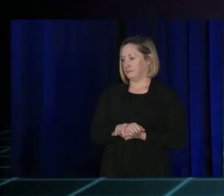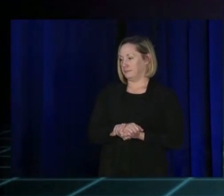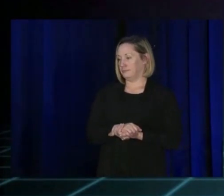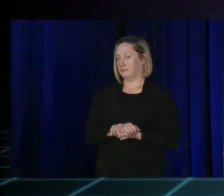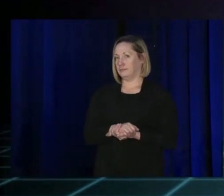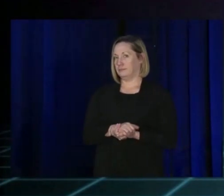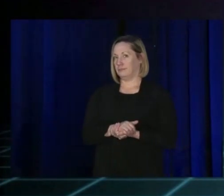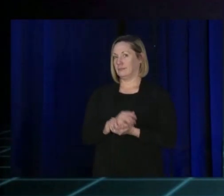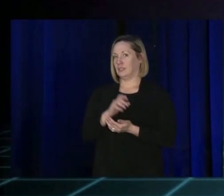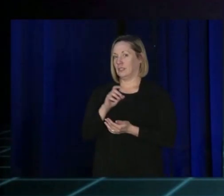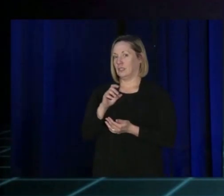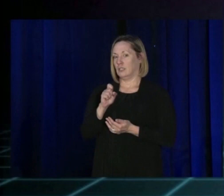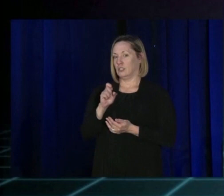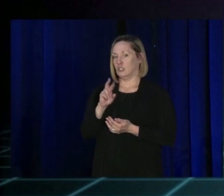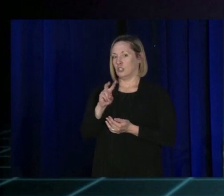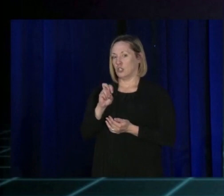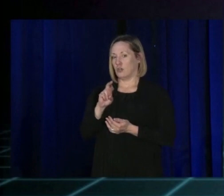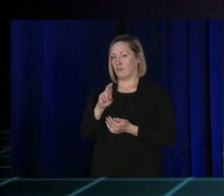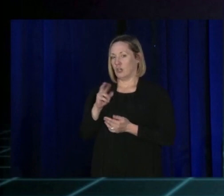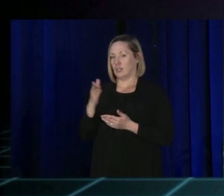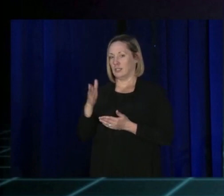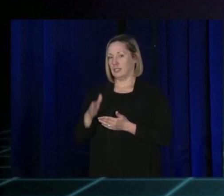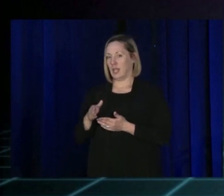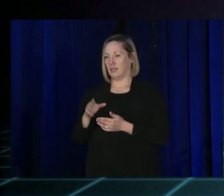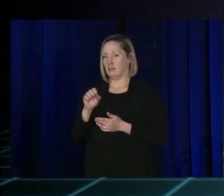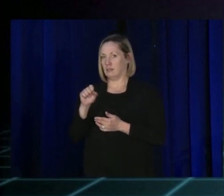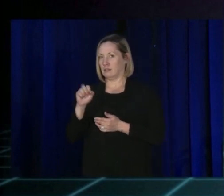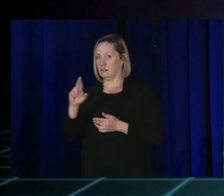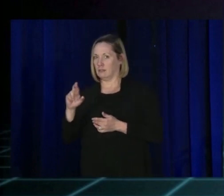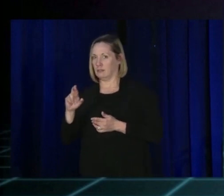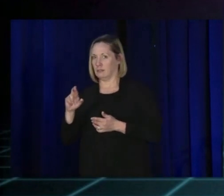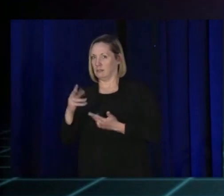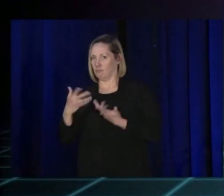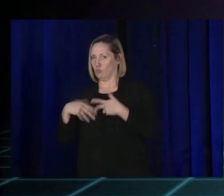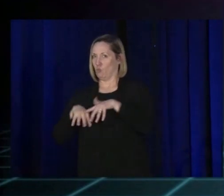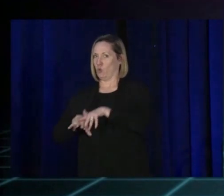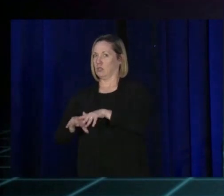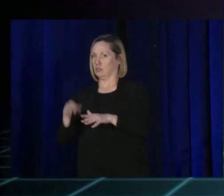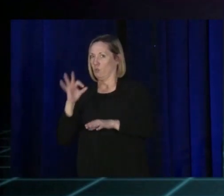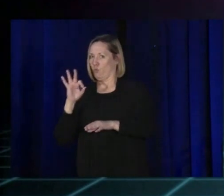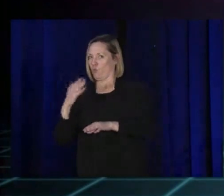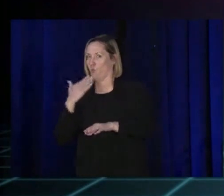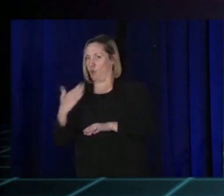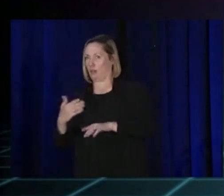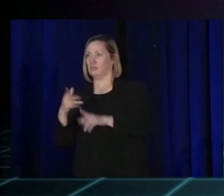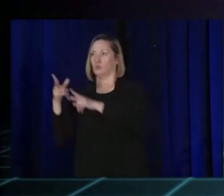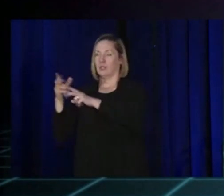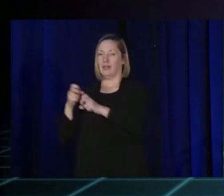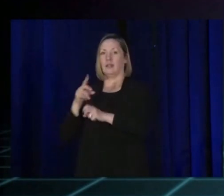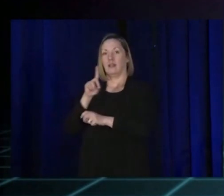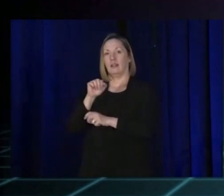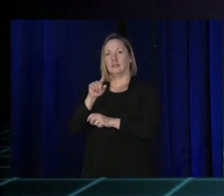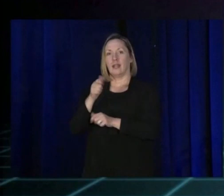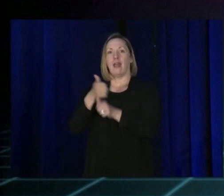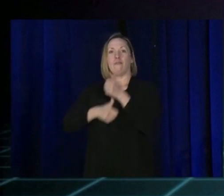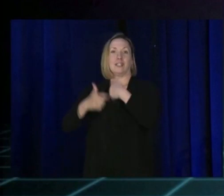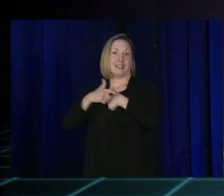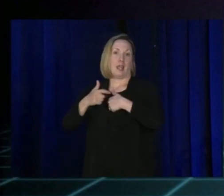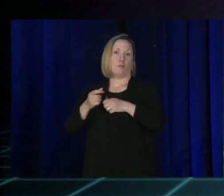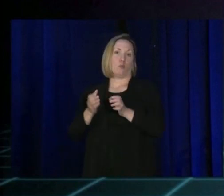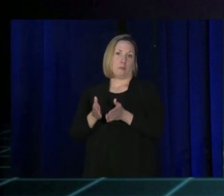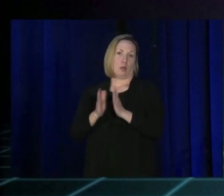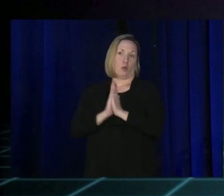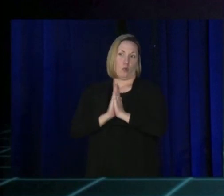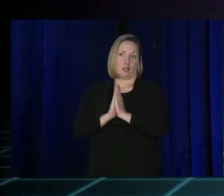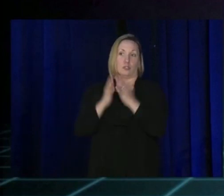Server-side rendering works out well because we're getting the data each time we're making a request. So now we